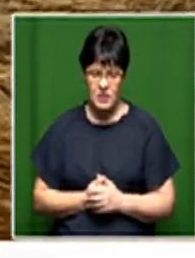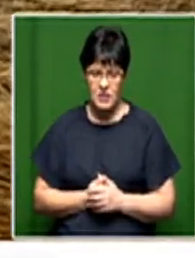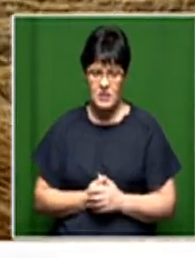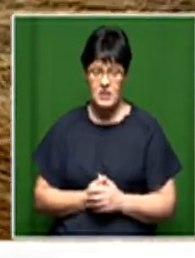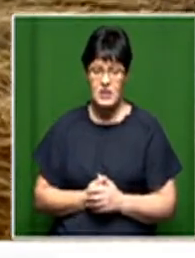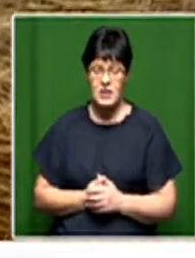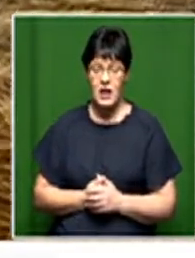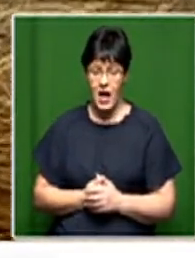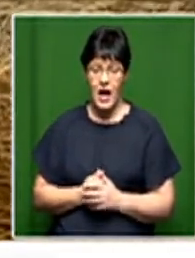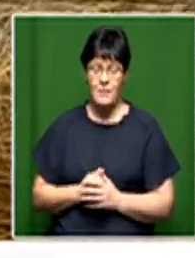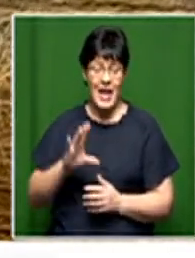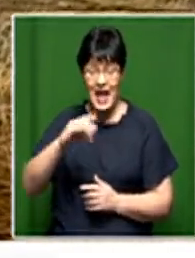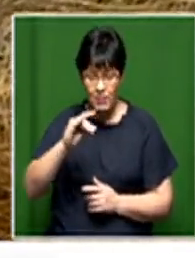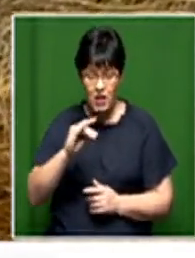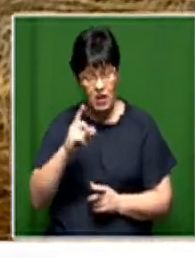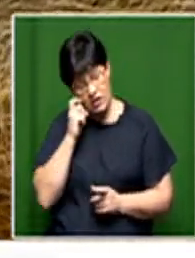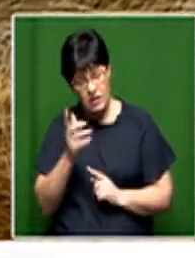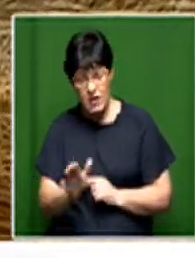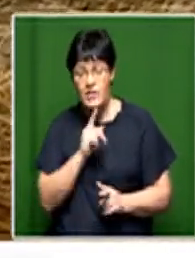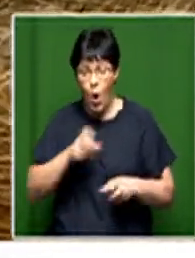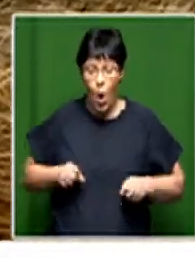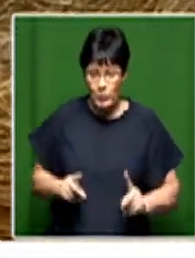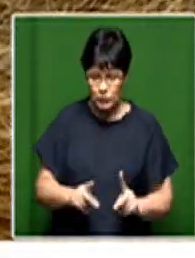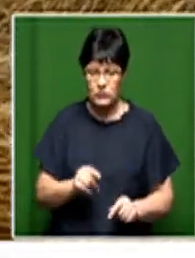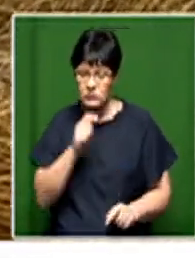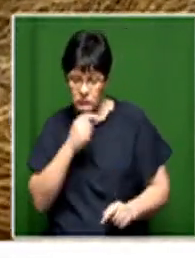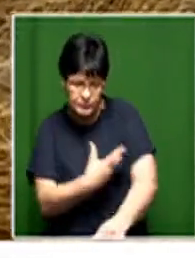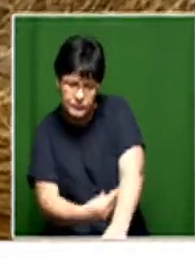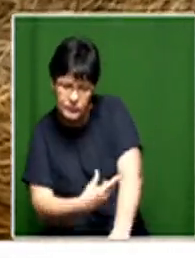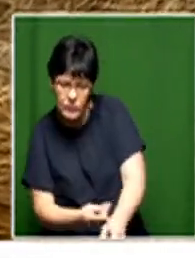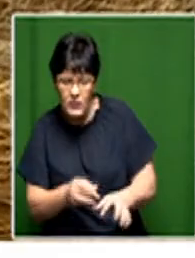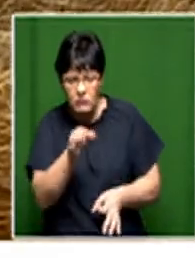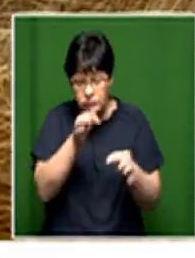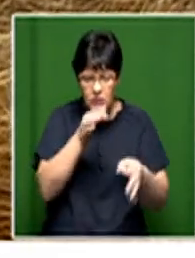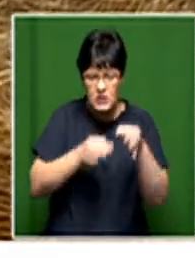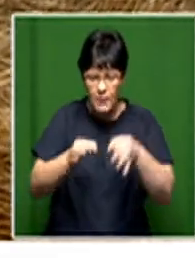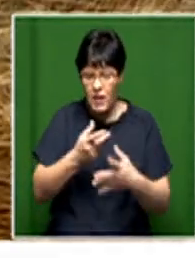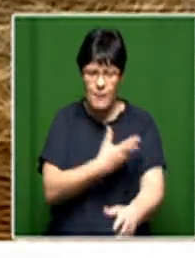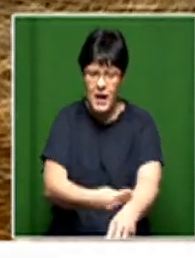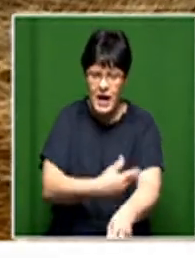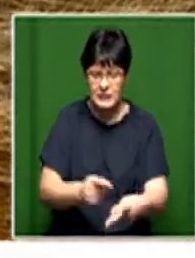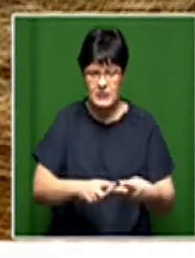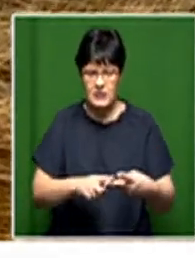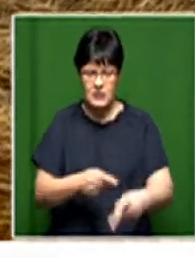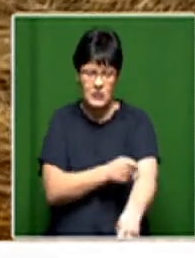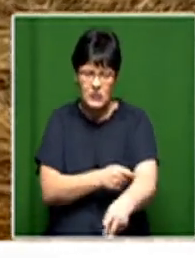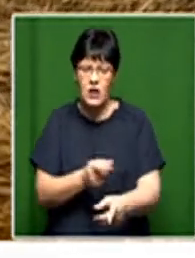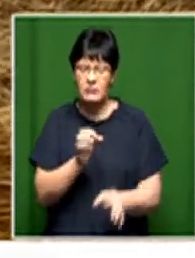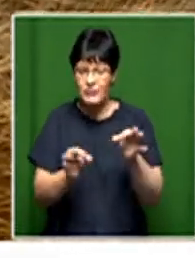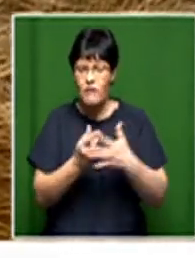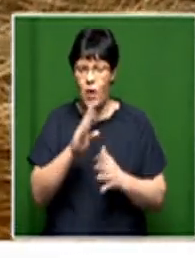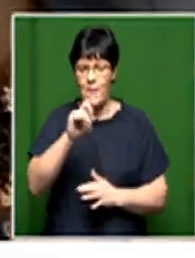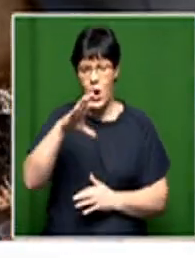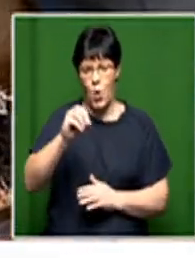animal is immobilized, the veterinarians use the opportunity to take biological samples like blood and tissue for their